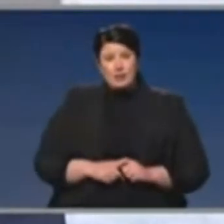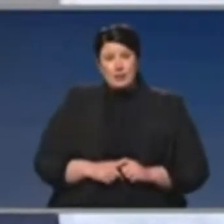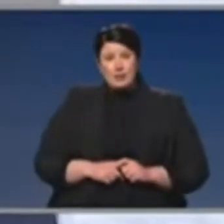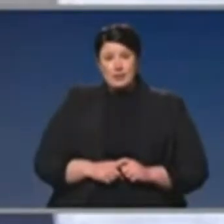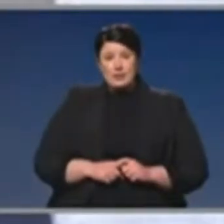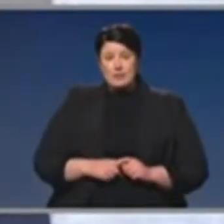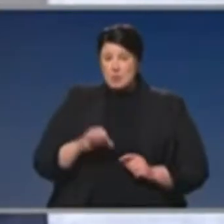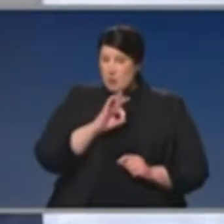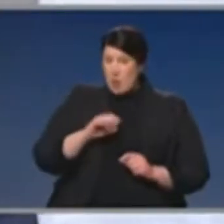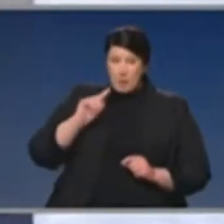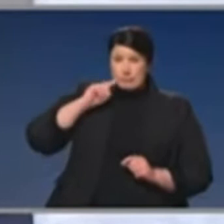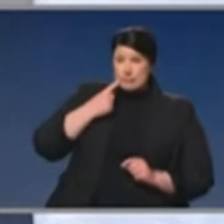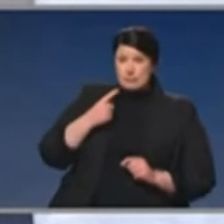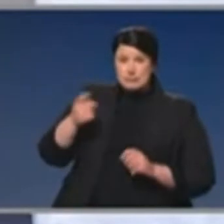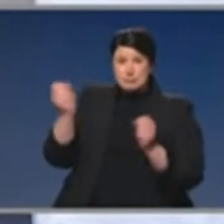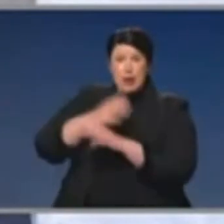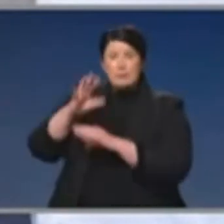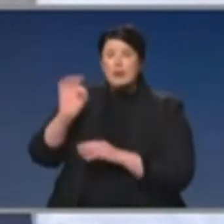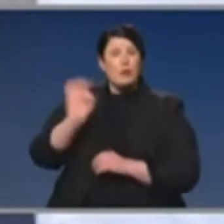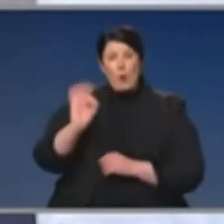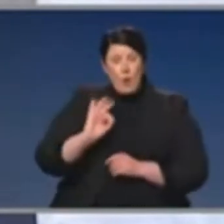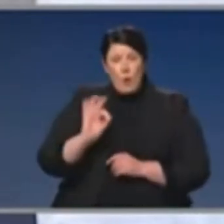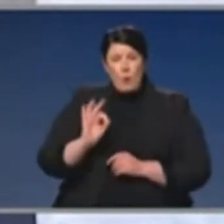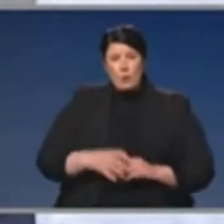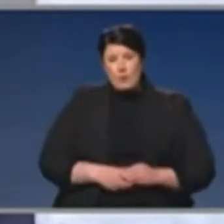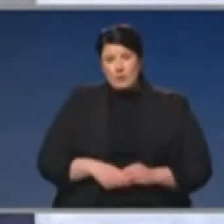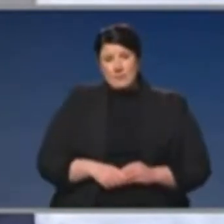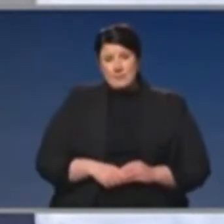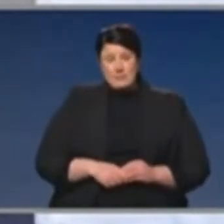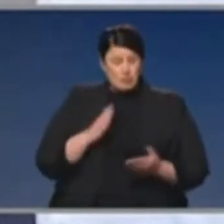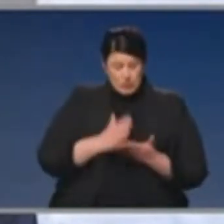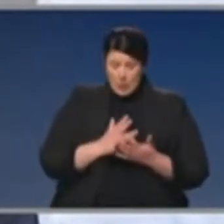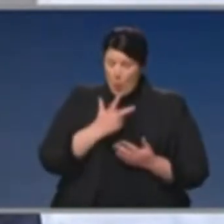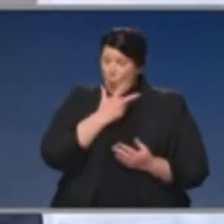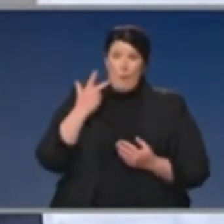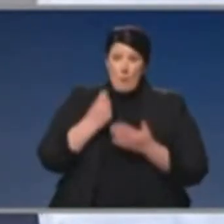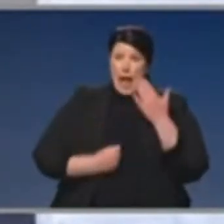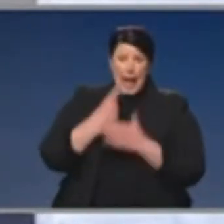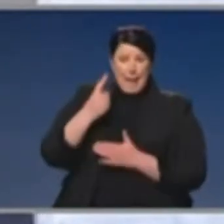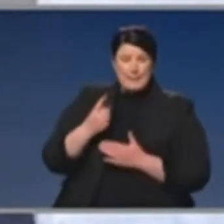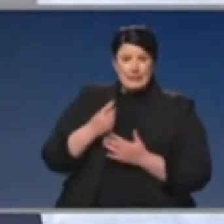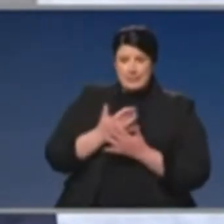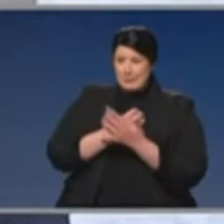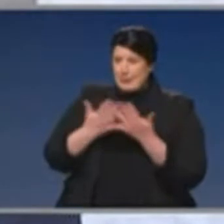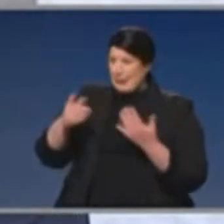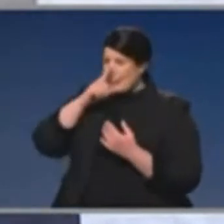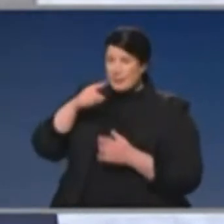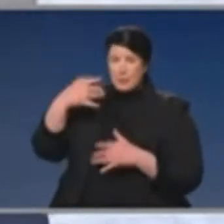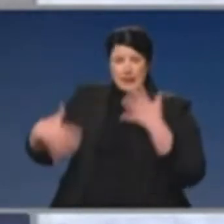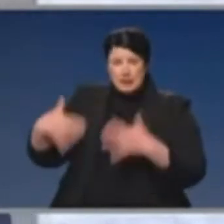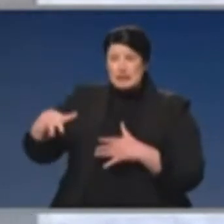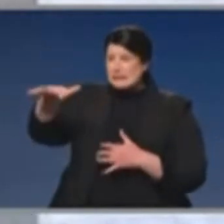are underway to that end in Lebanon now. This is a terrible accident. I know many in Australia, in the